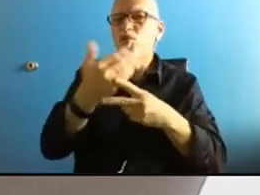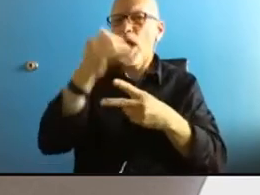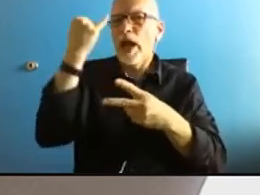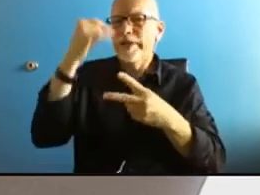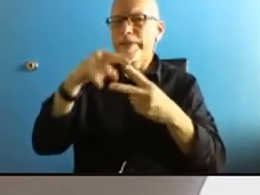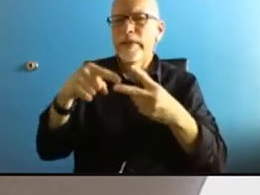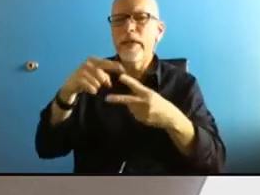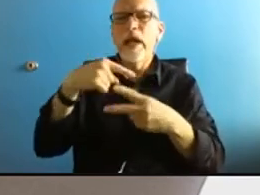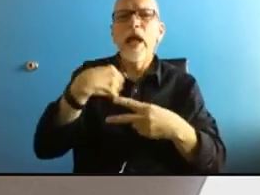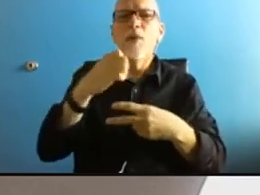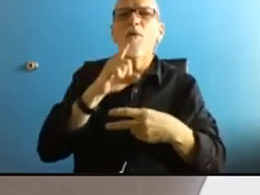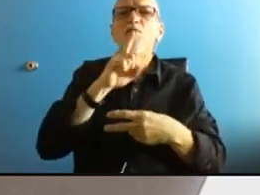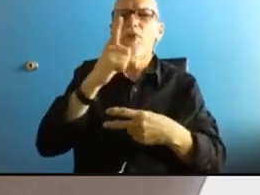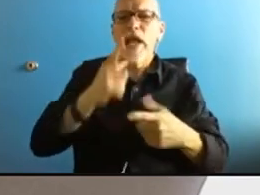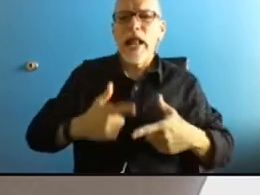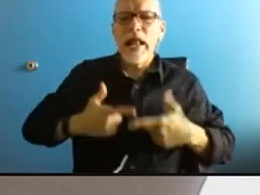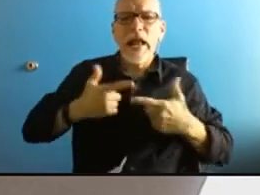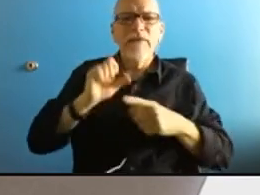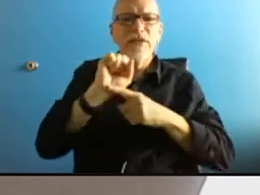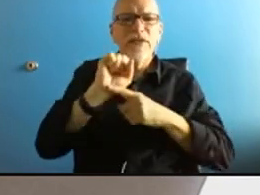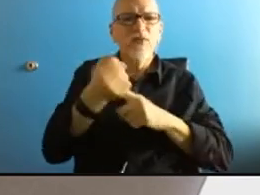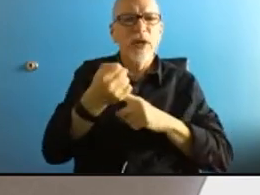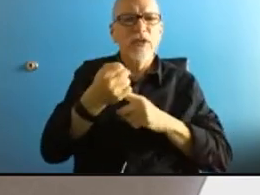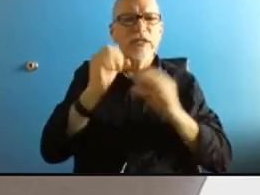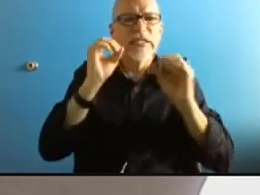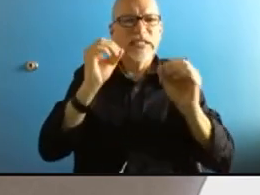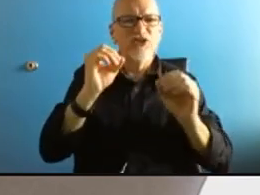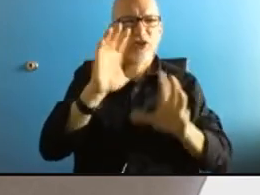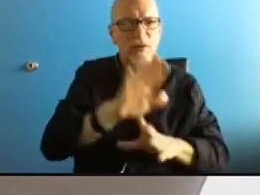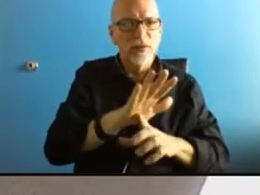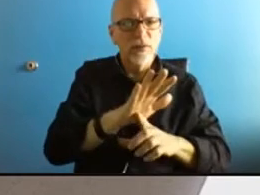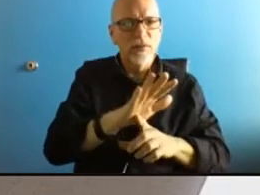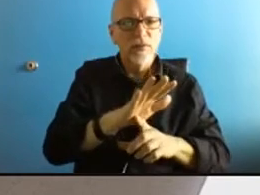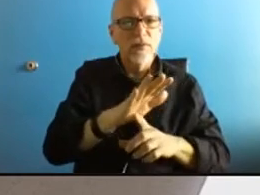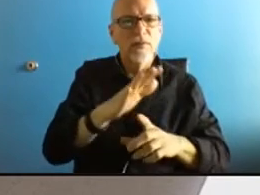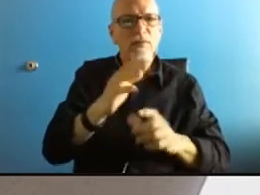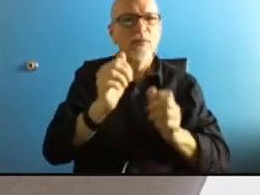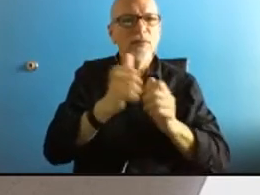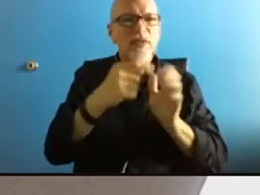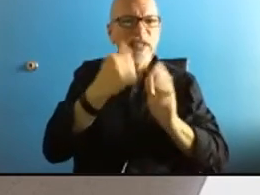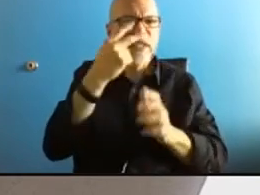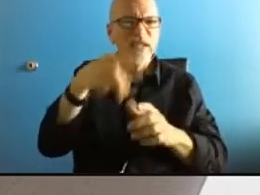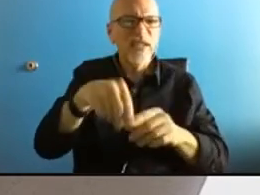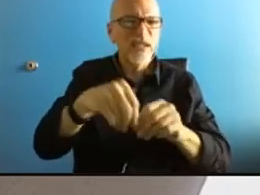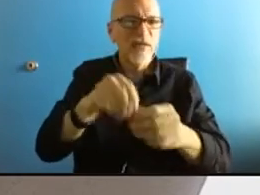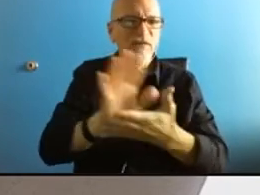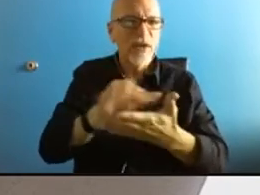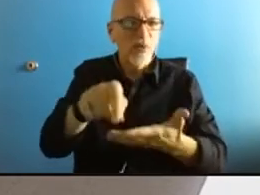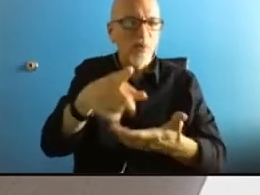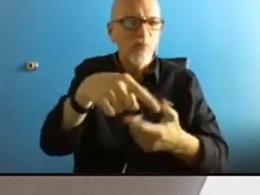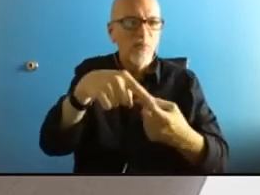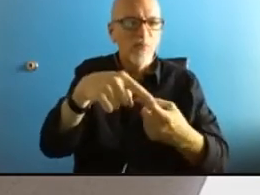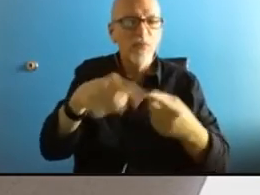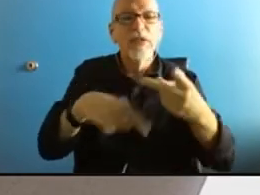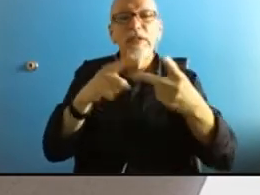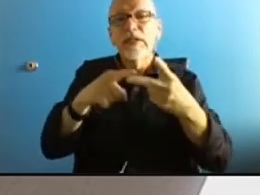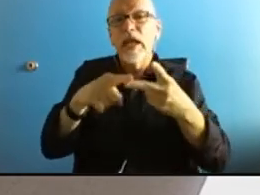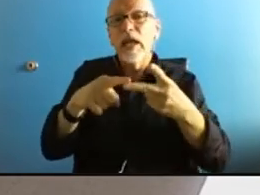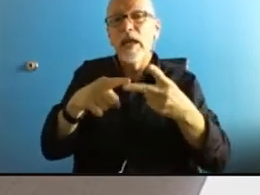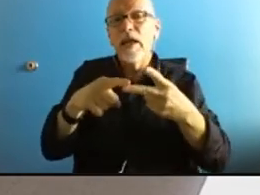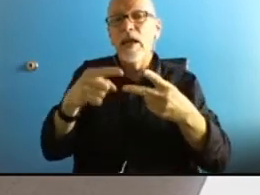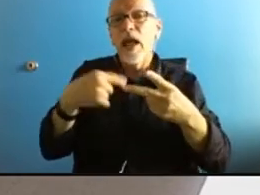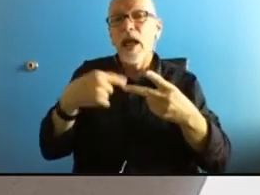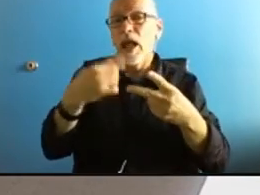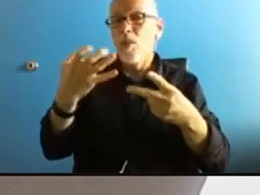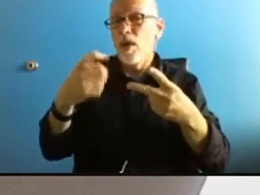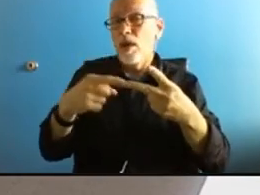real life situational teaching examples, which you see in the footage. And then the second thing is I